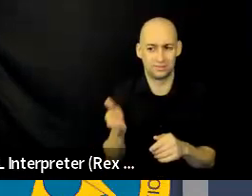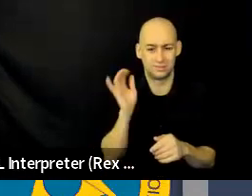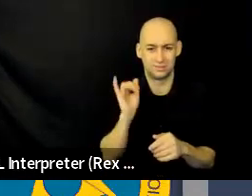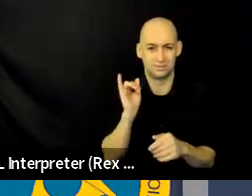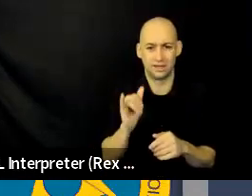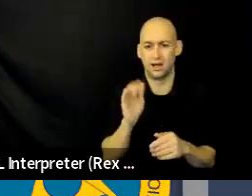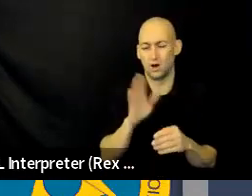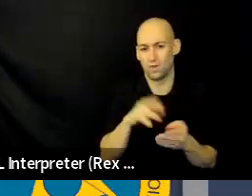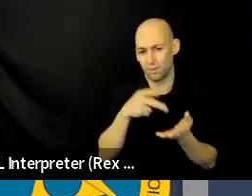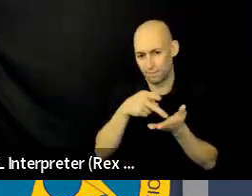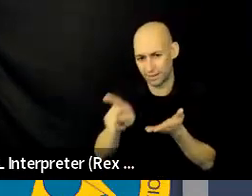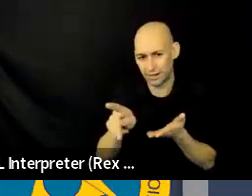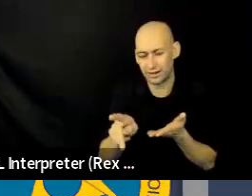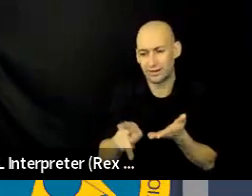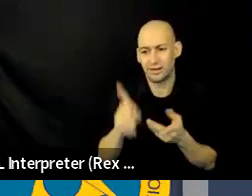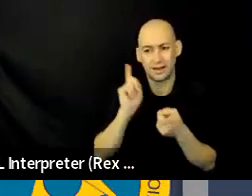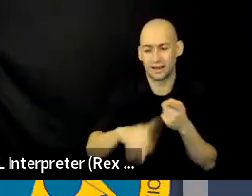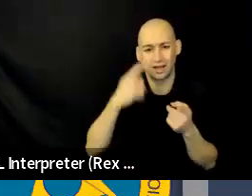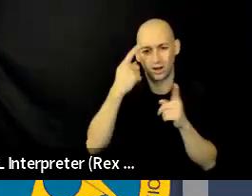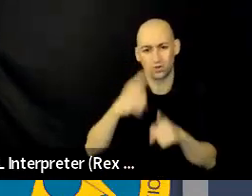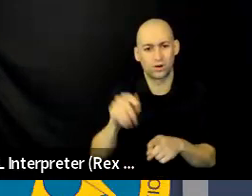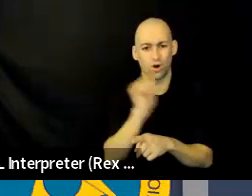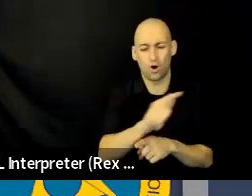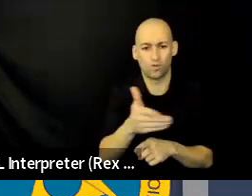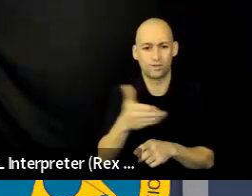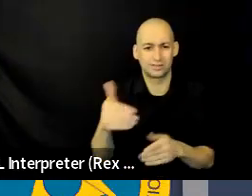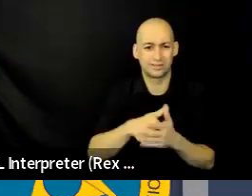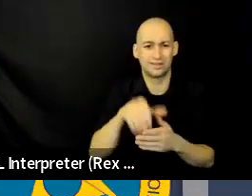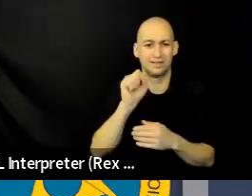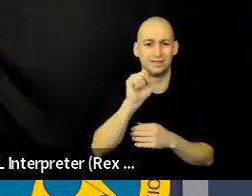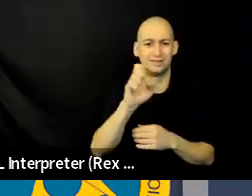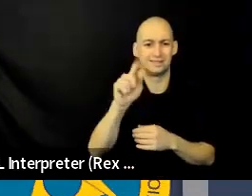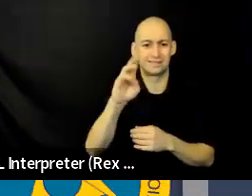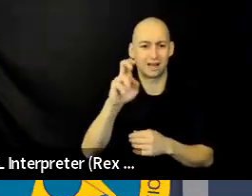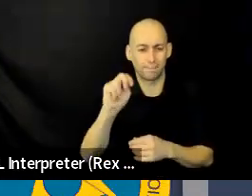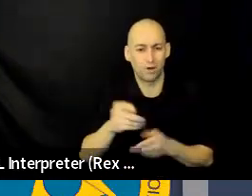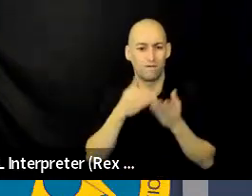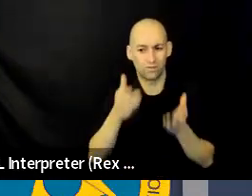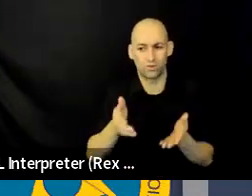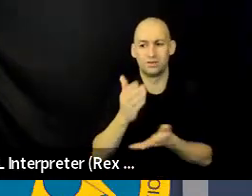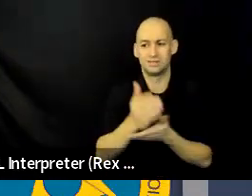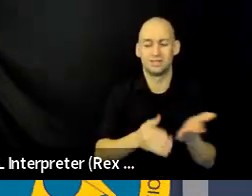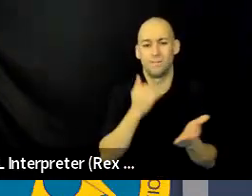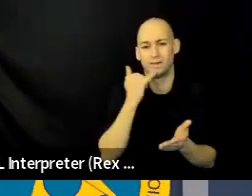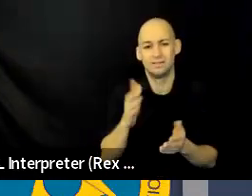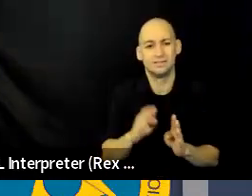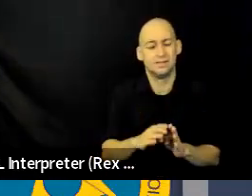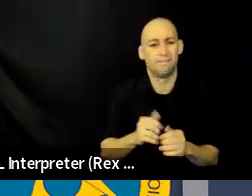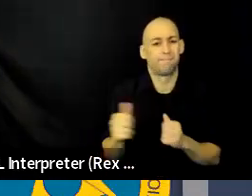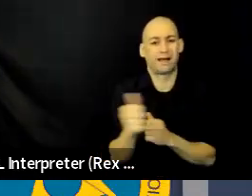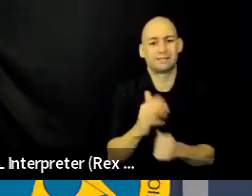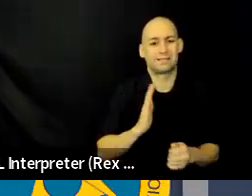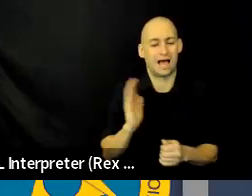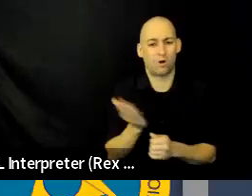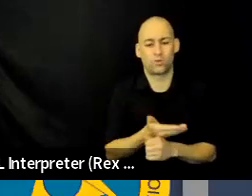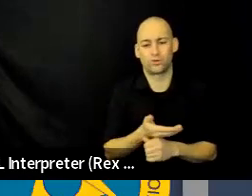even on the compensation end, we can't agree to all those things that are in the settlement offer. It's just beyond, some of those are beyond sphere of influence, and some things